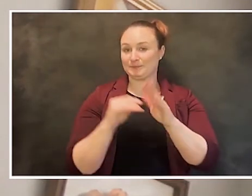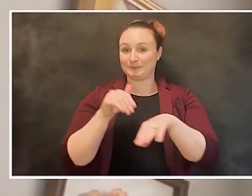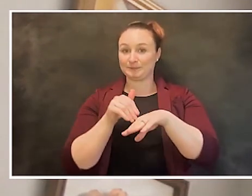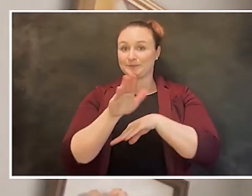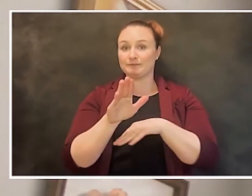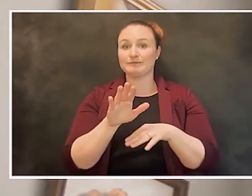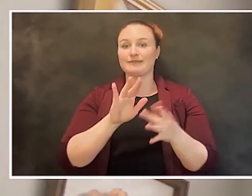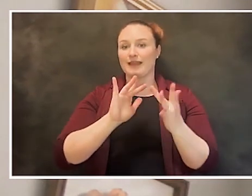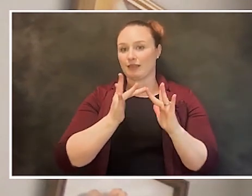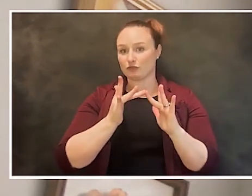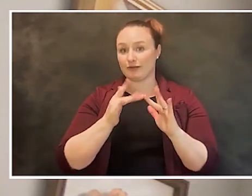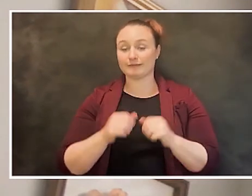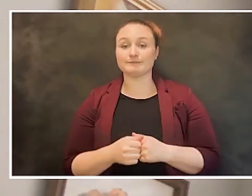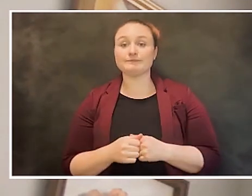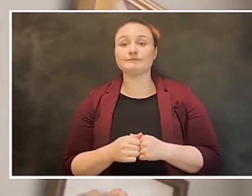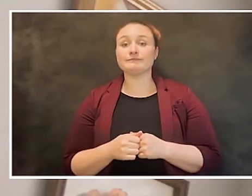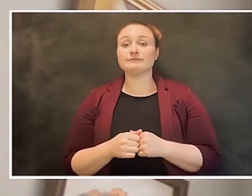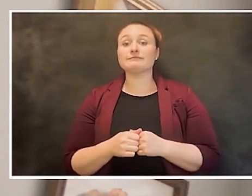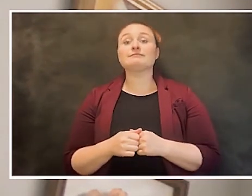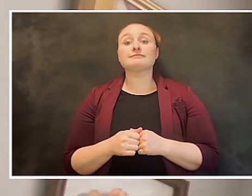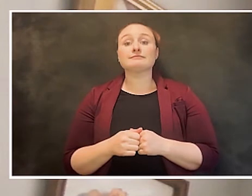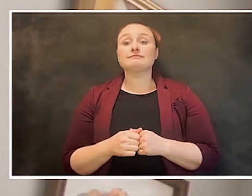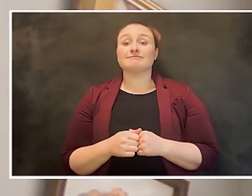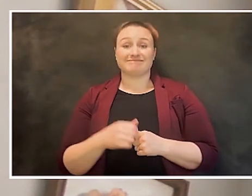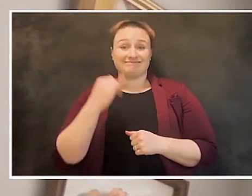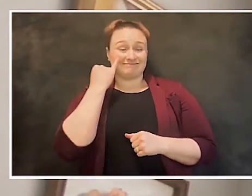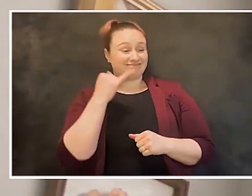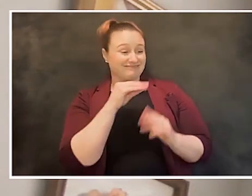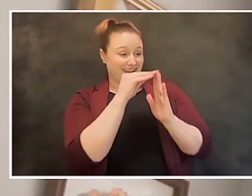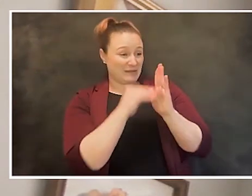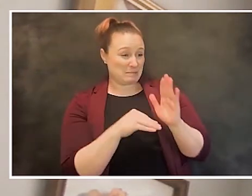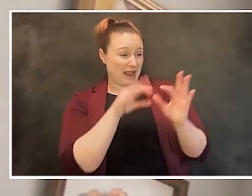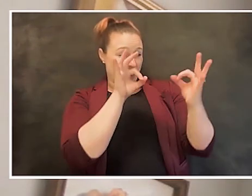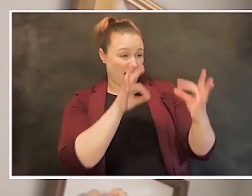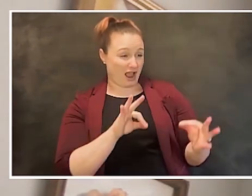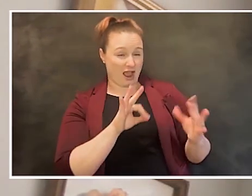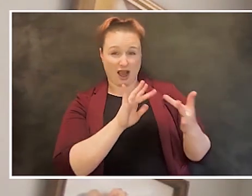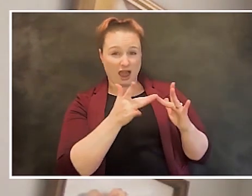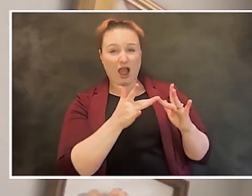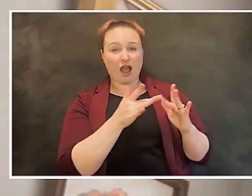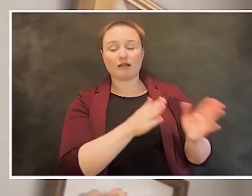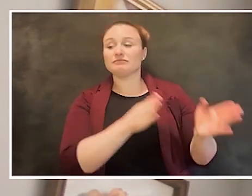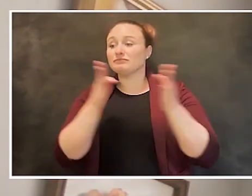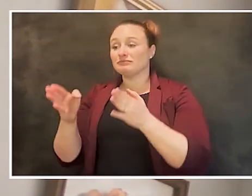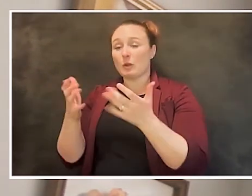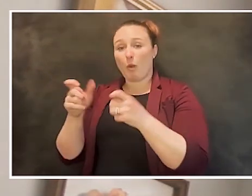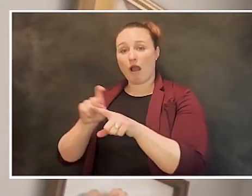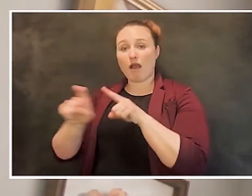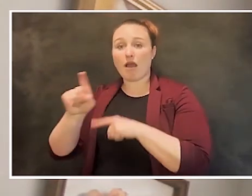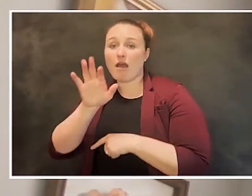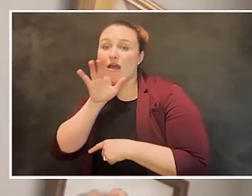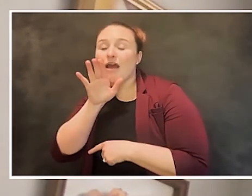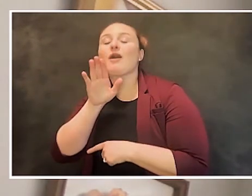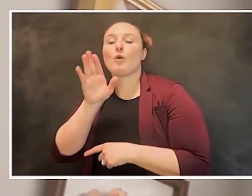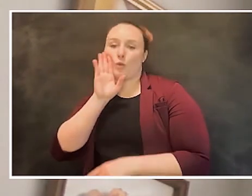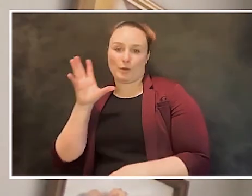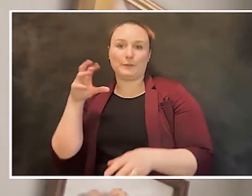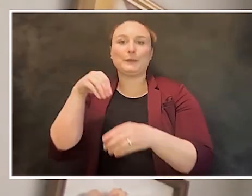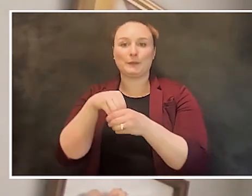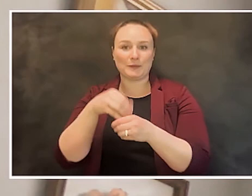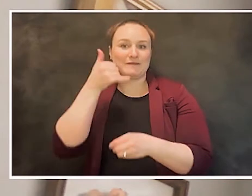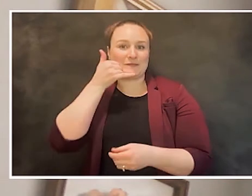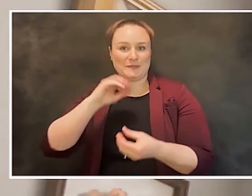electronically. For those wishing to provide oral comments instead, this post also includes an